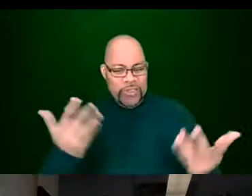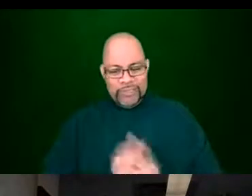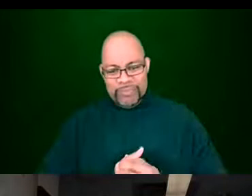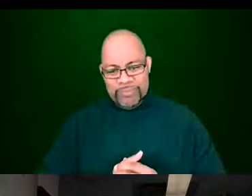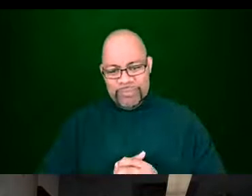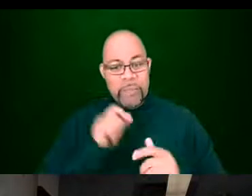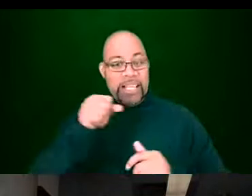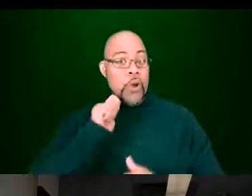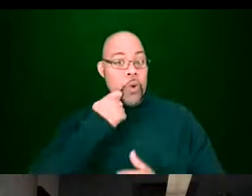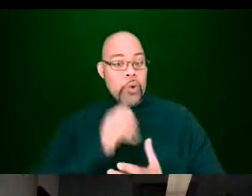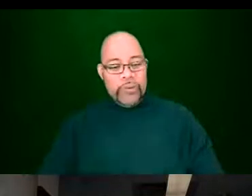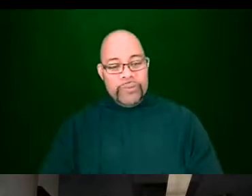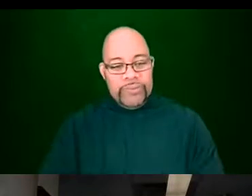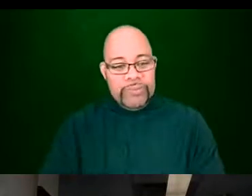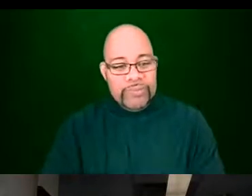yeah, it's pretty cool.